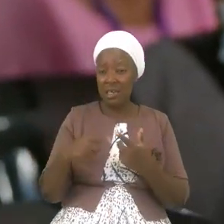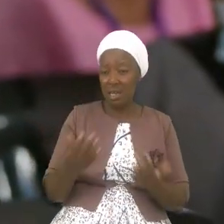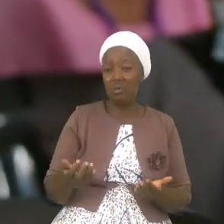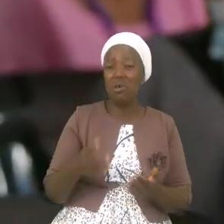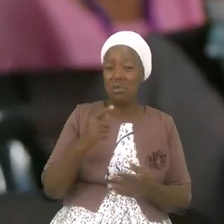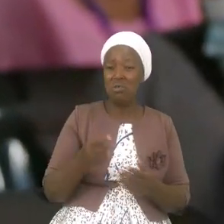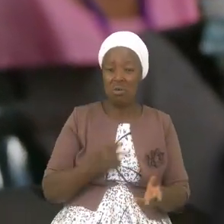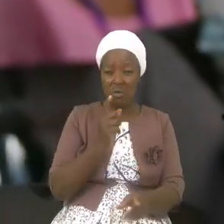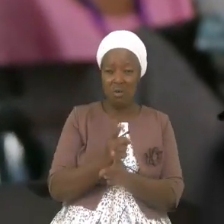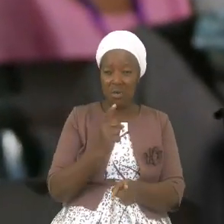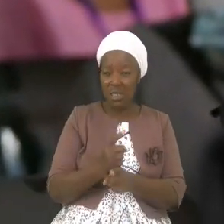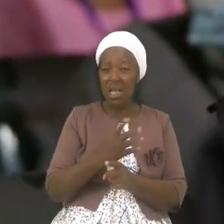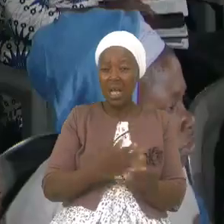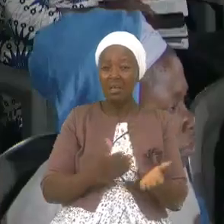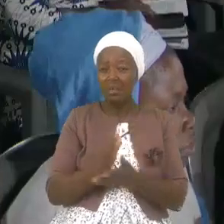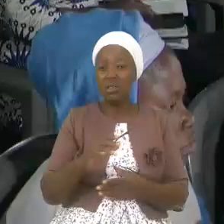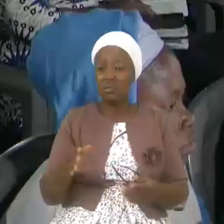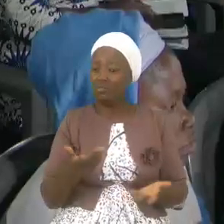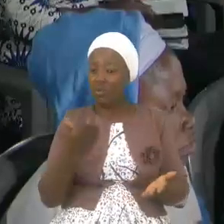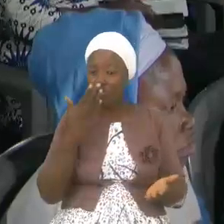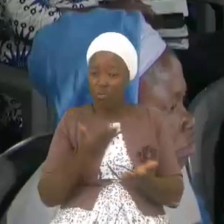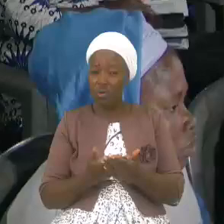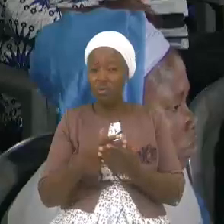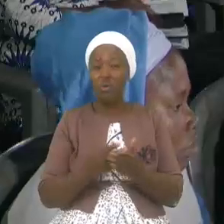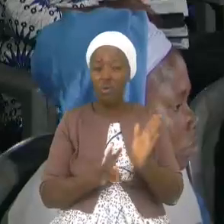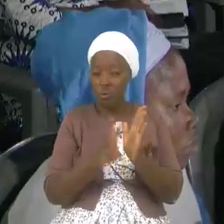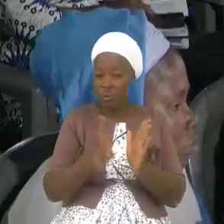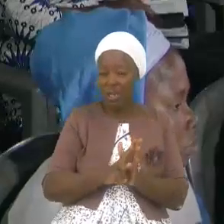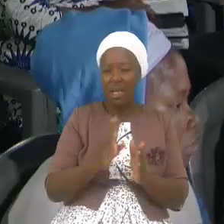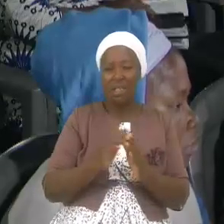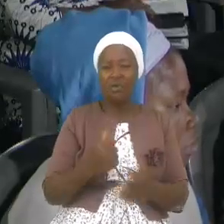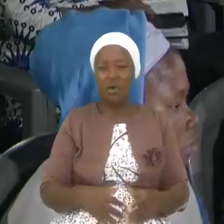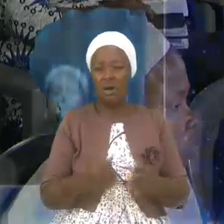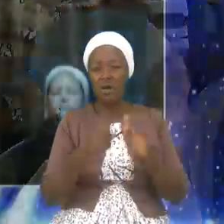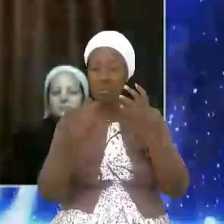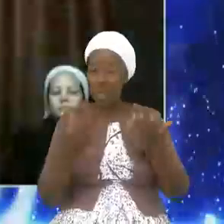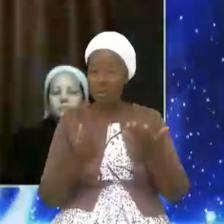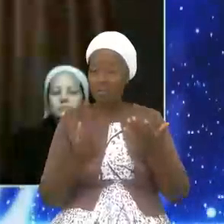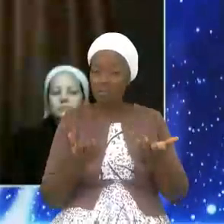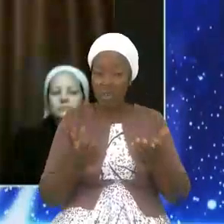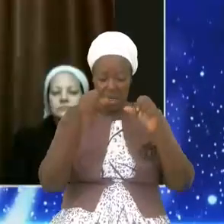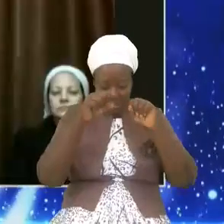Have you cowered down? Have you bowed to them? Has the system of the world